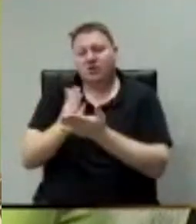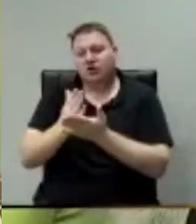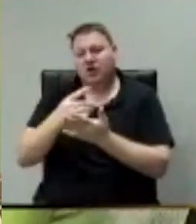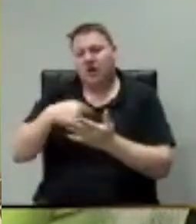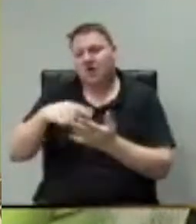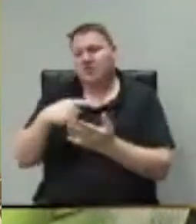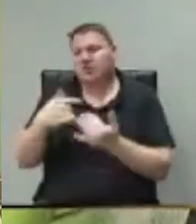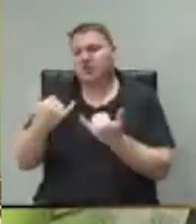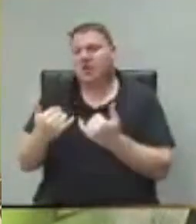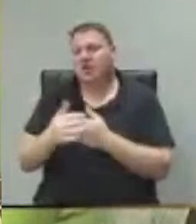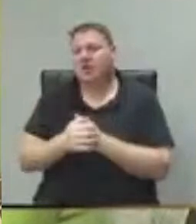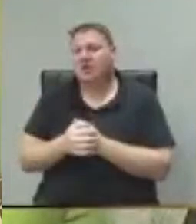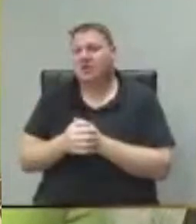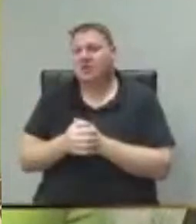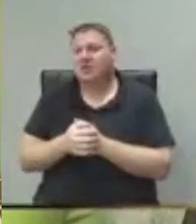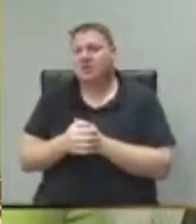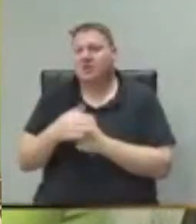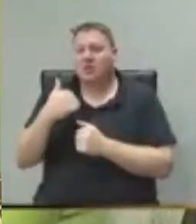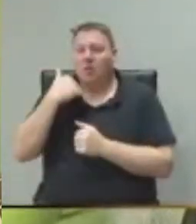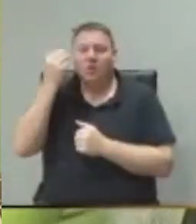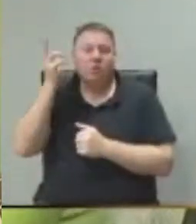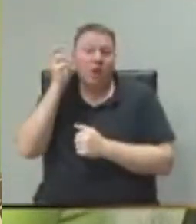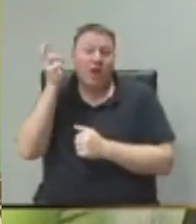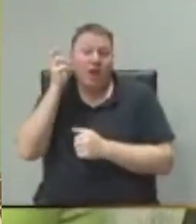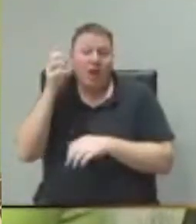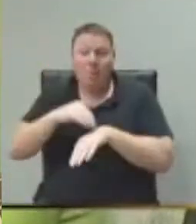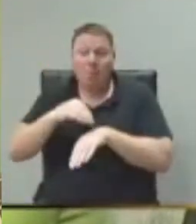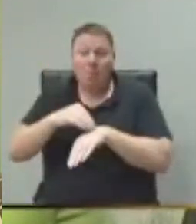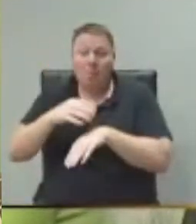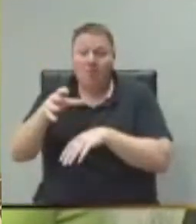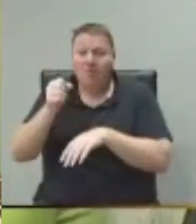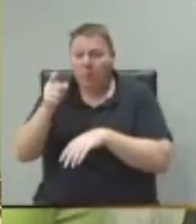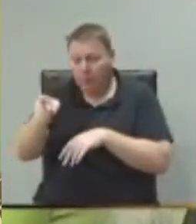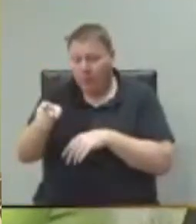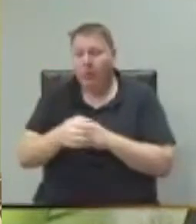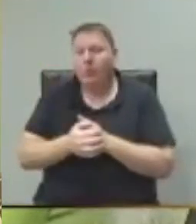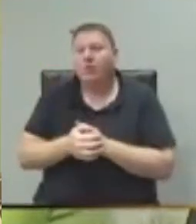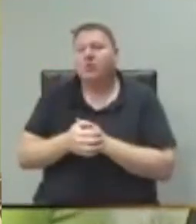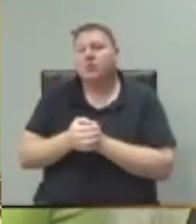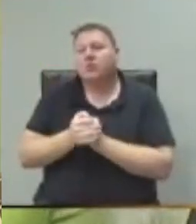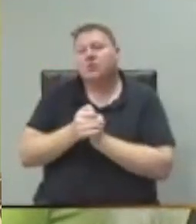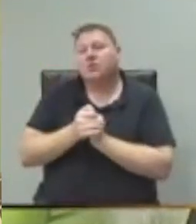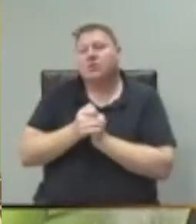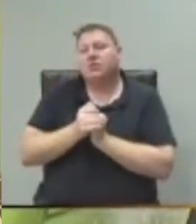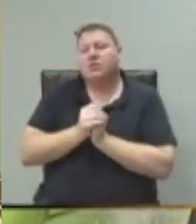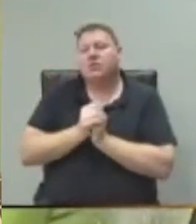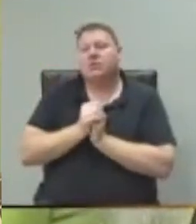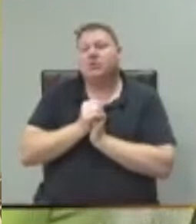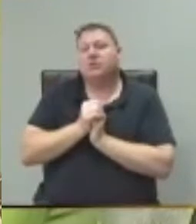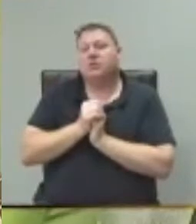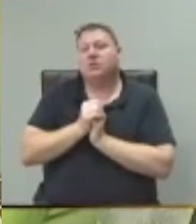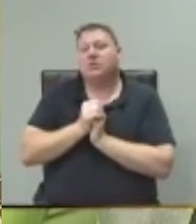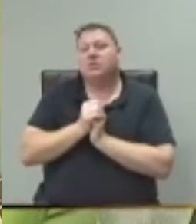today, I'm sure we'll want to hear more from you regarding that,